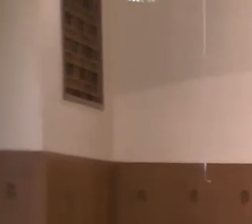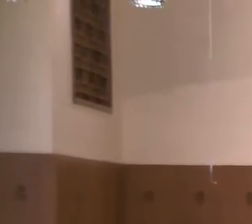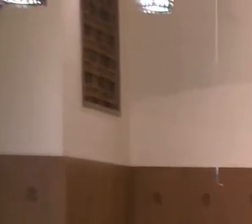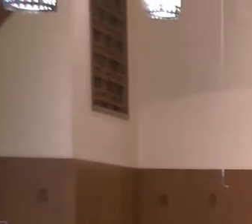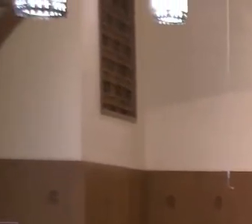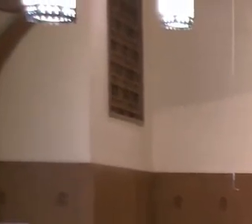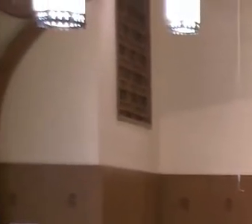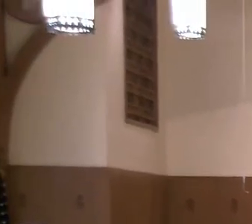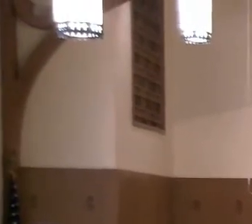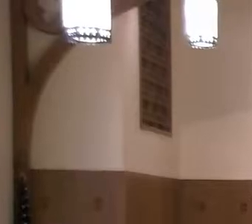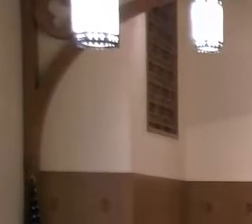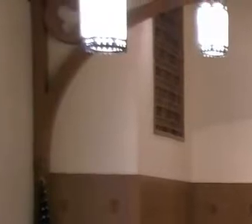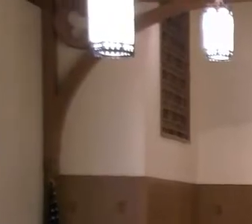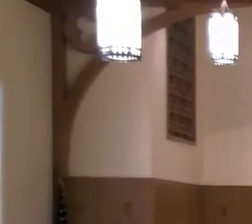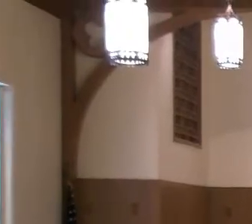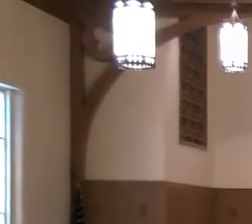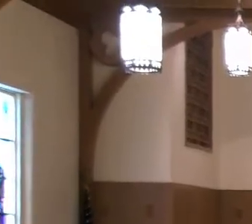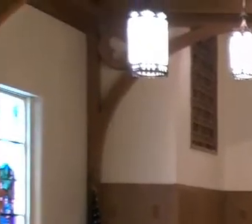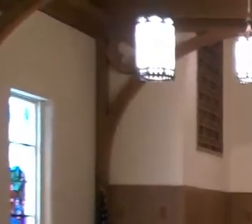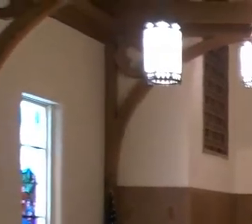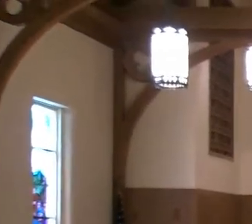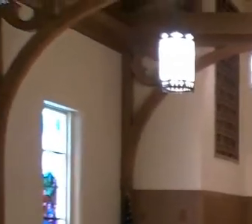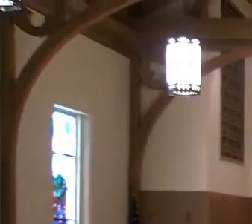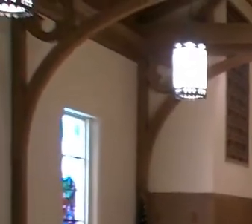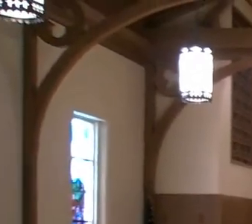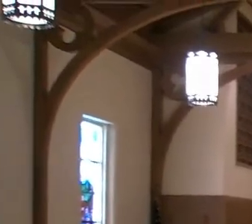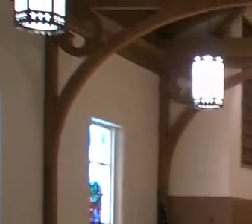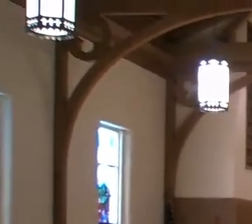said, please remain seated. Let's sing.